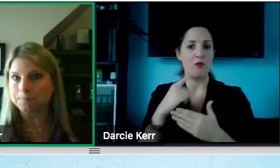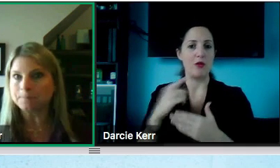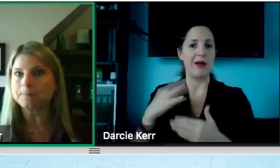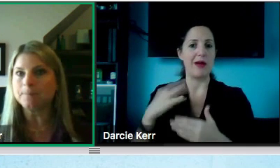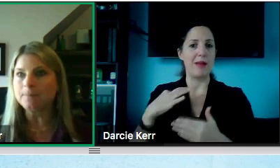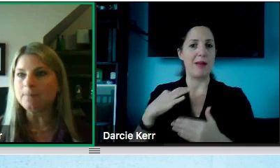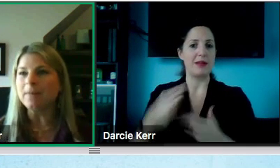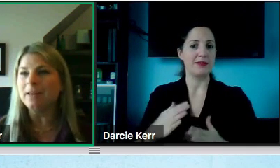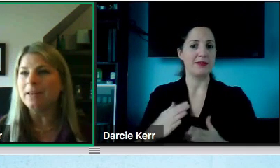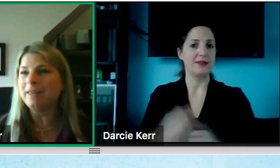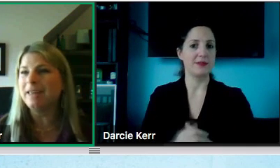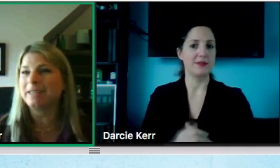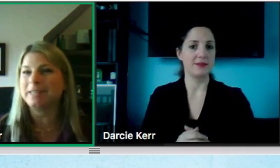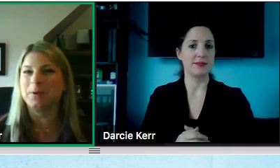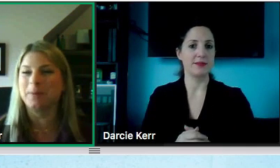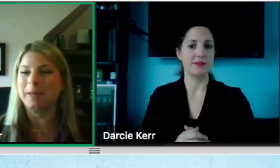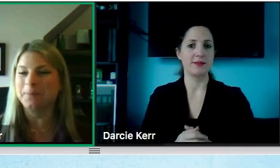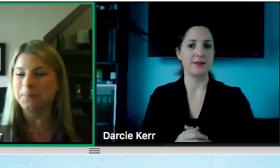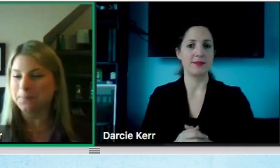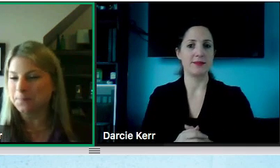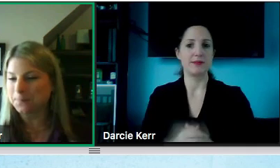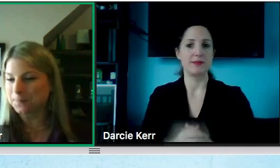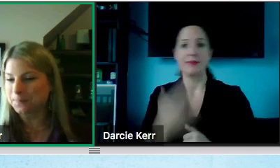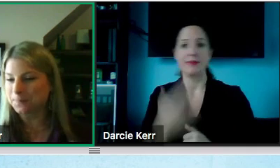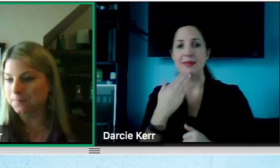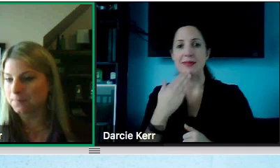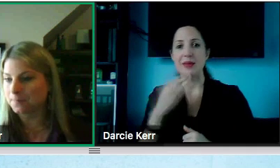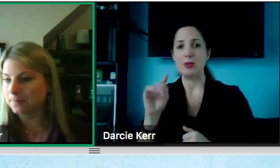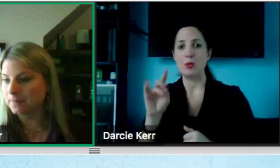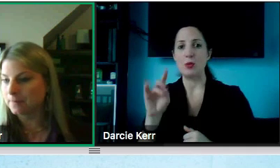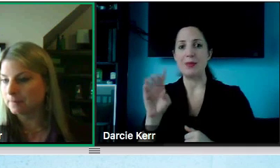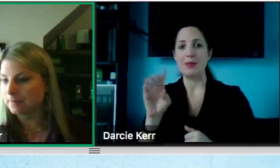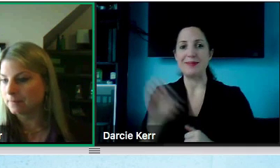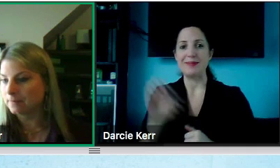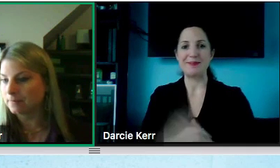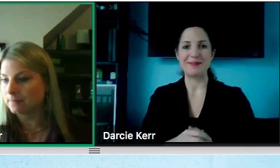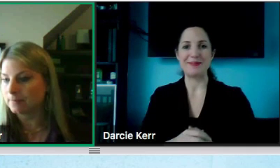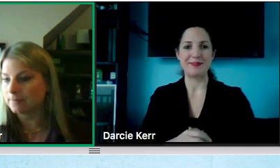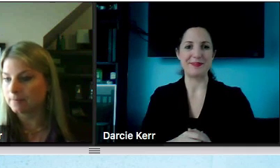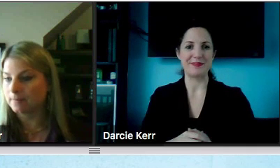coming our way. Thanks, Toby.